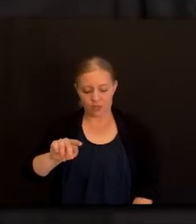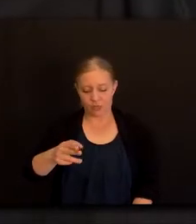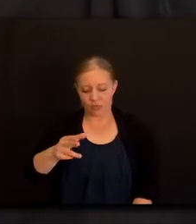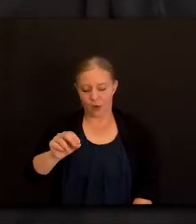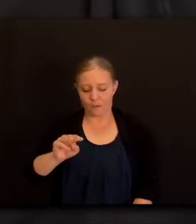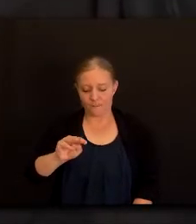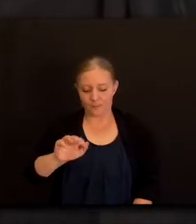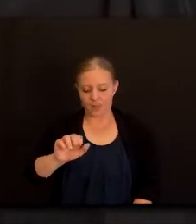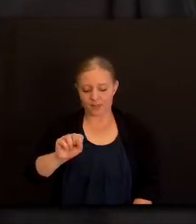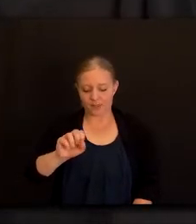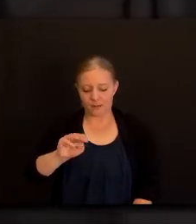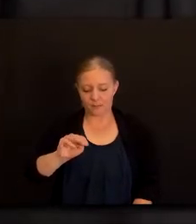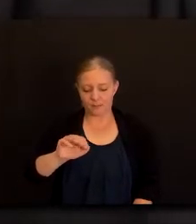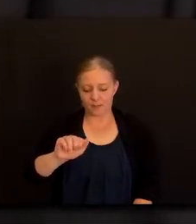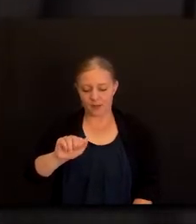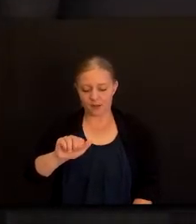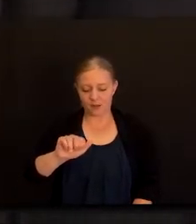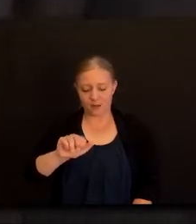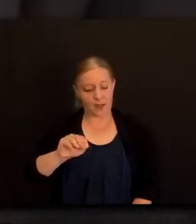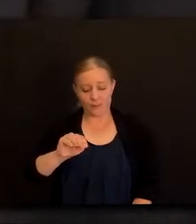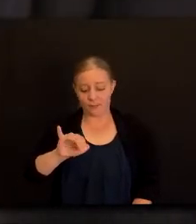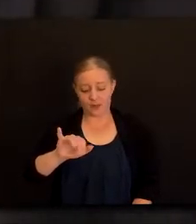Thomas Sandy Mitchell.